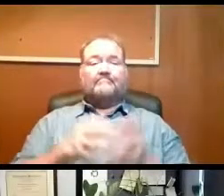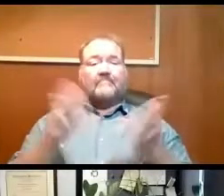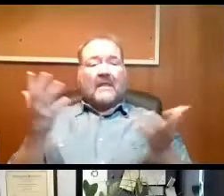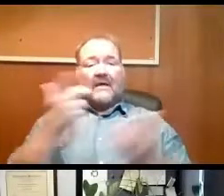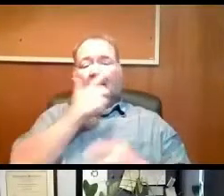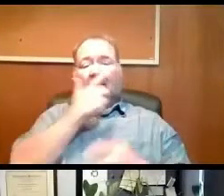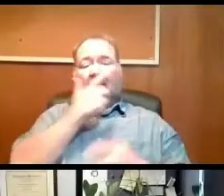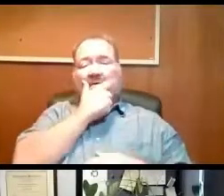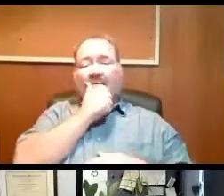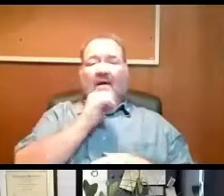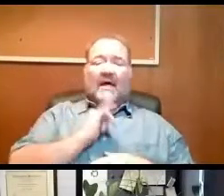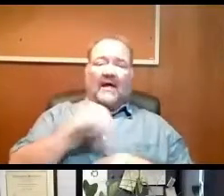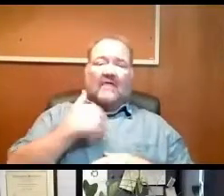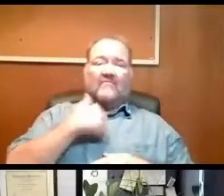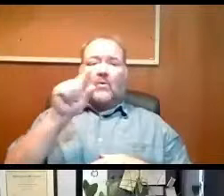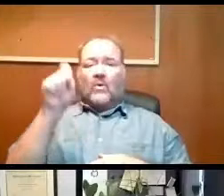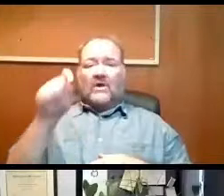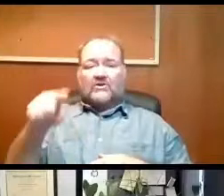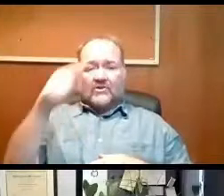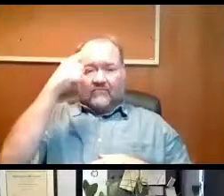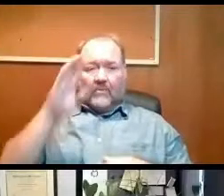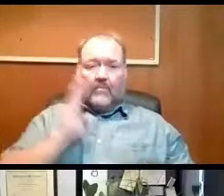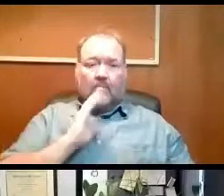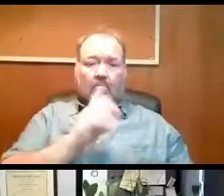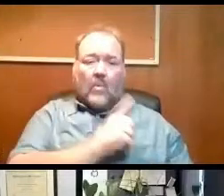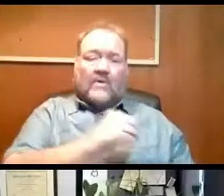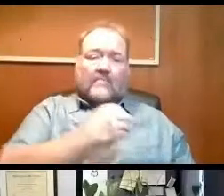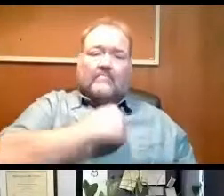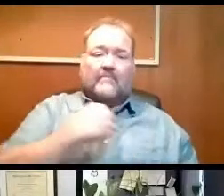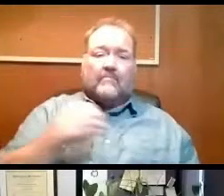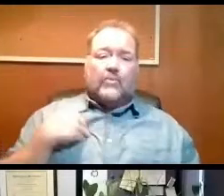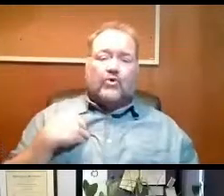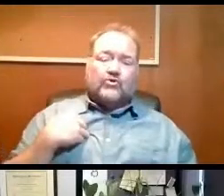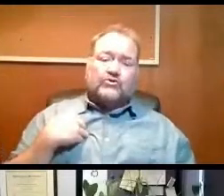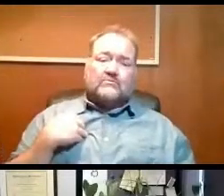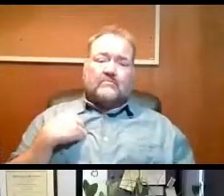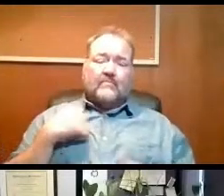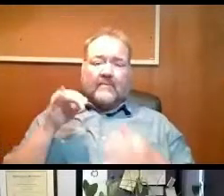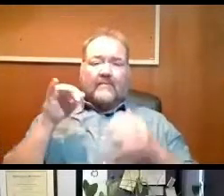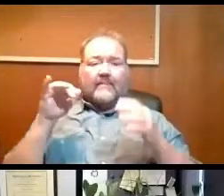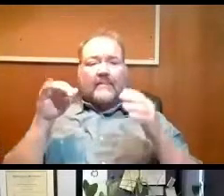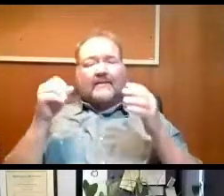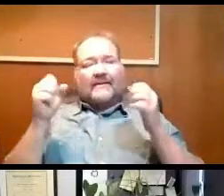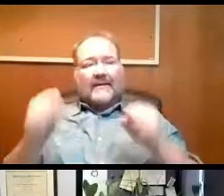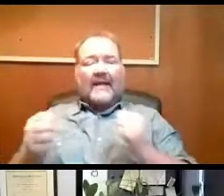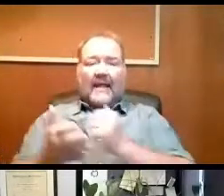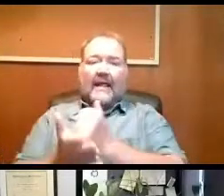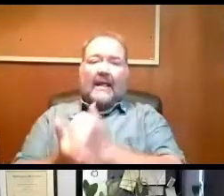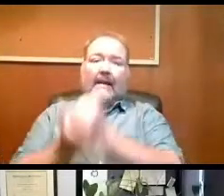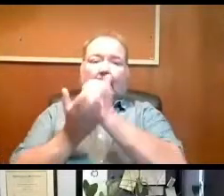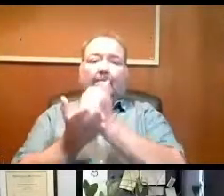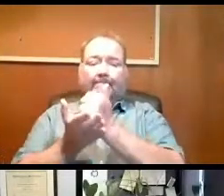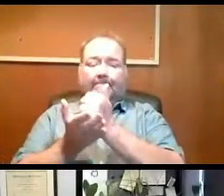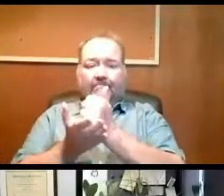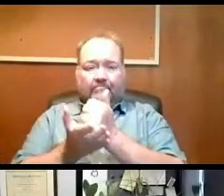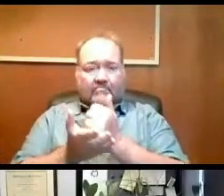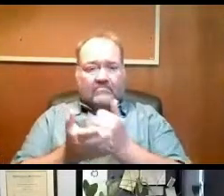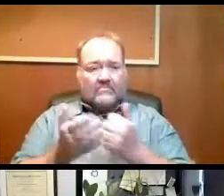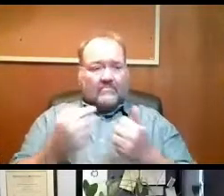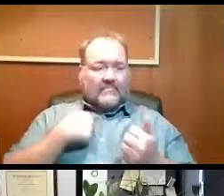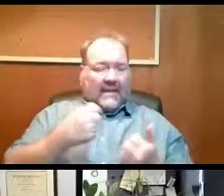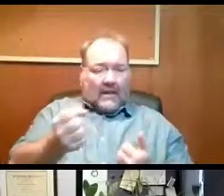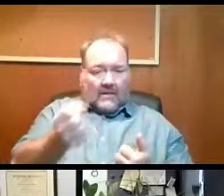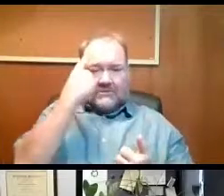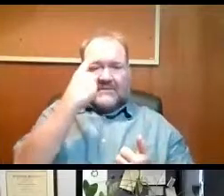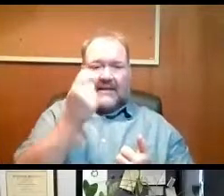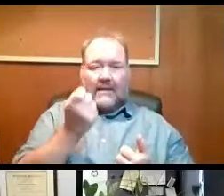I have a question for board members that can sort of lend a hand and maybe help me